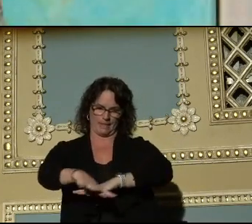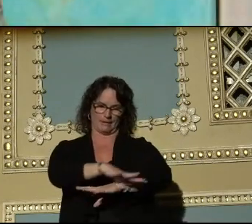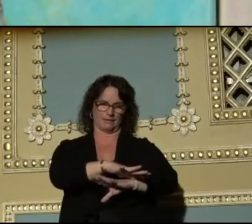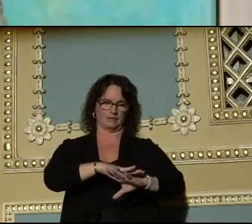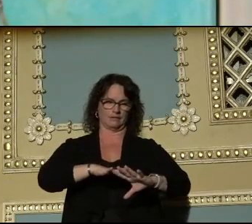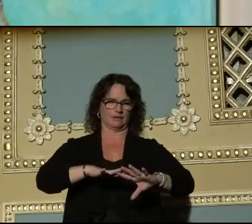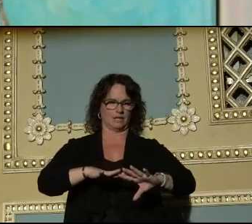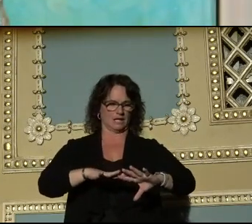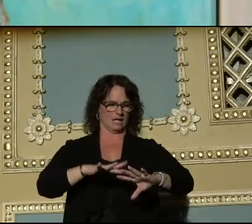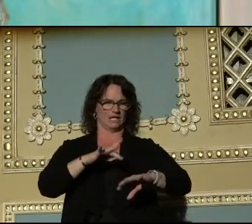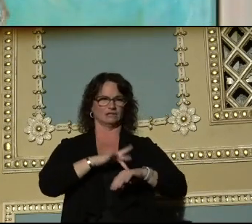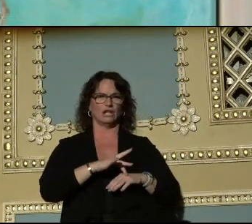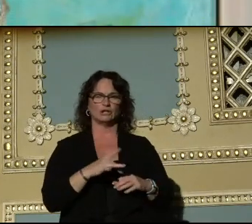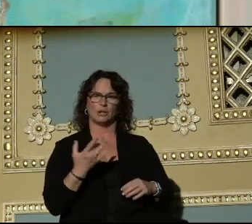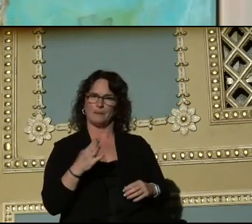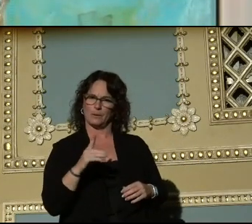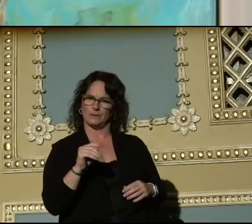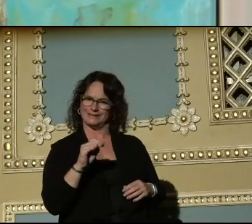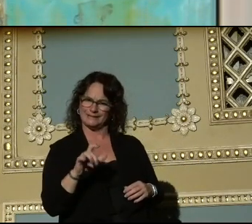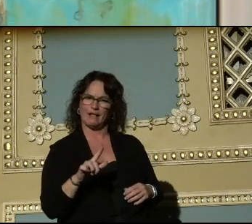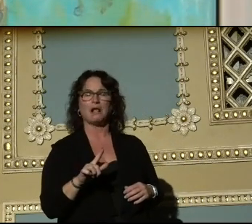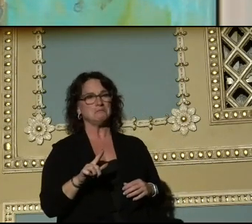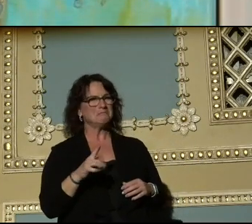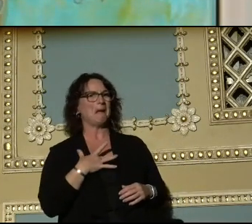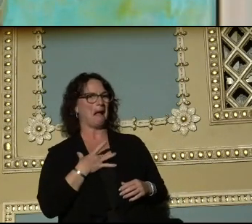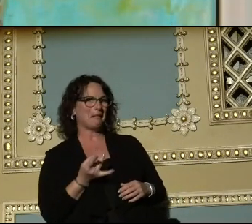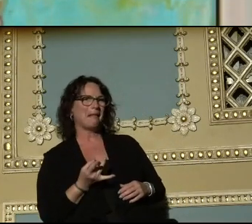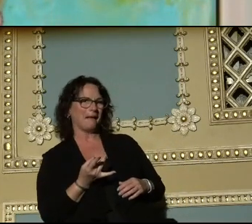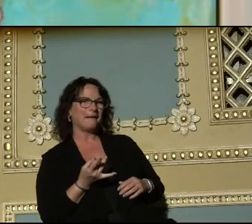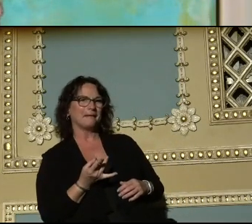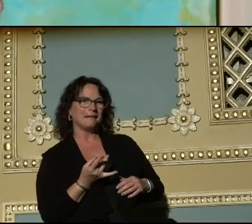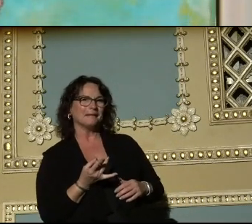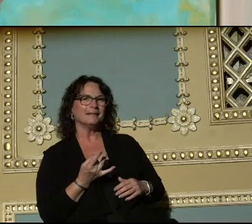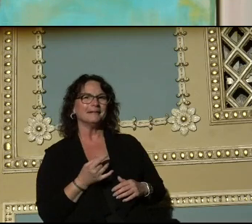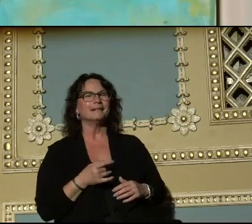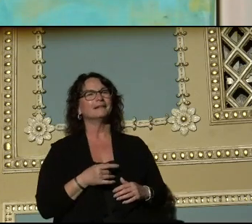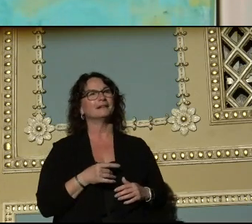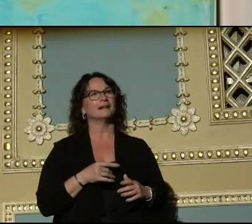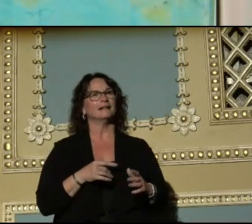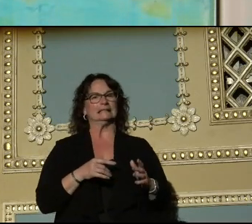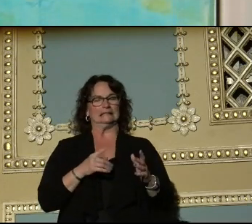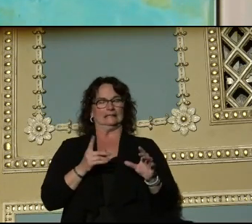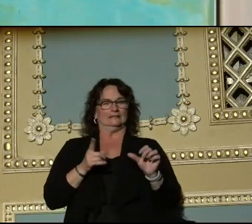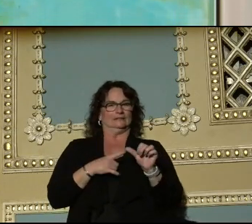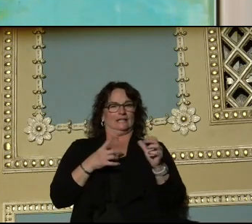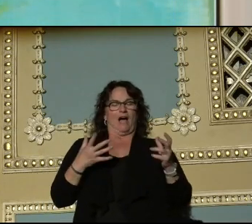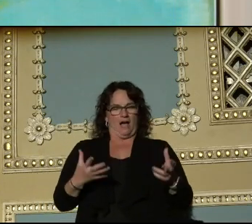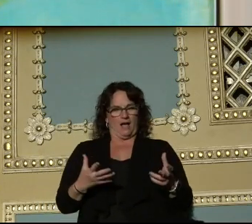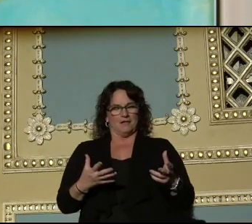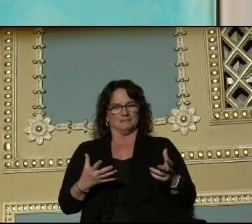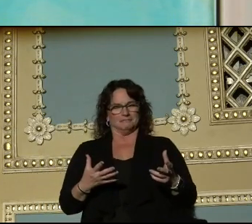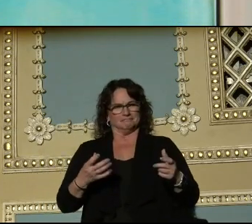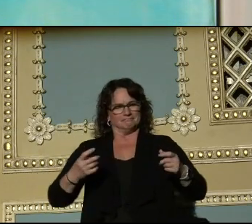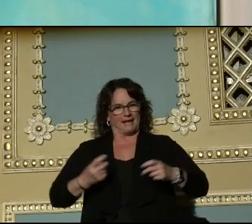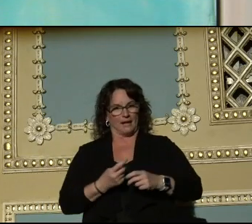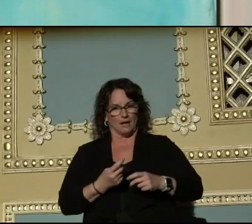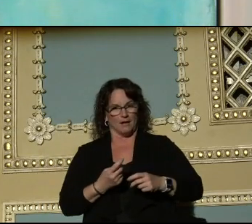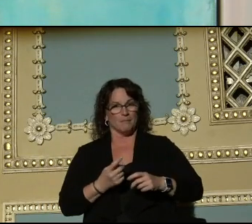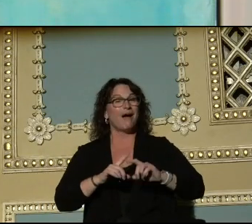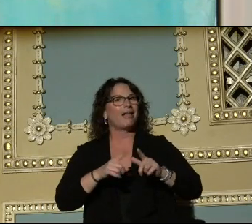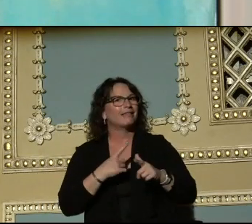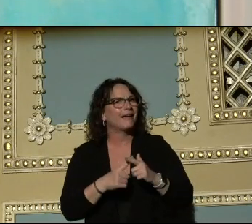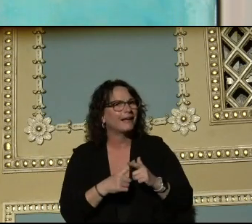I like that, I'm gonna work with that. So my first reaction was, oh man, and then it changed. So this was